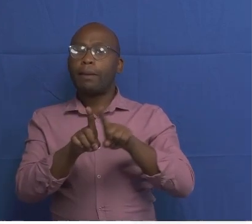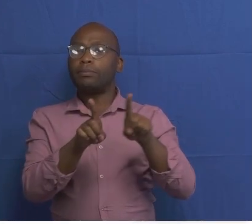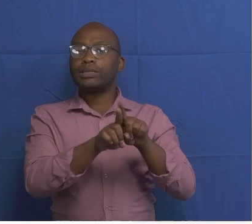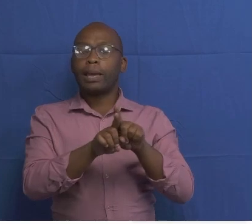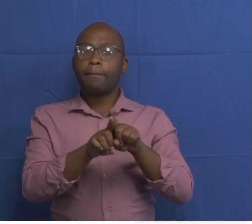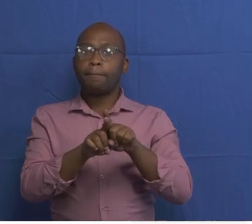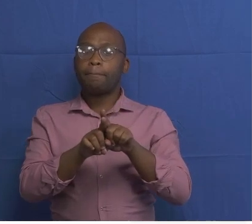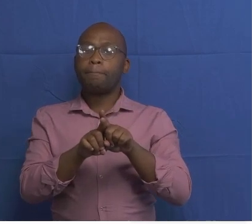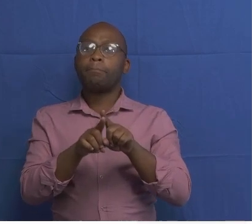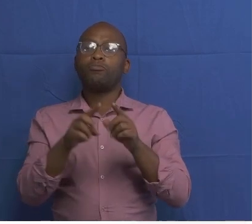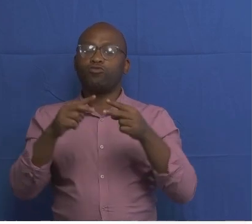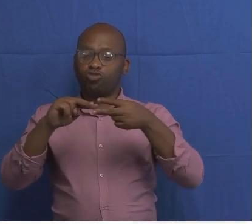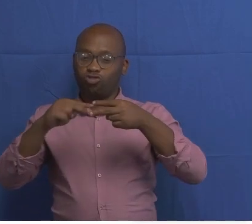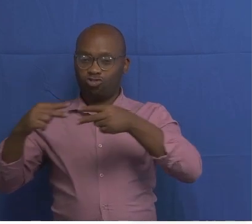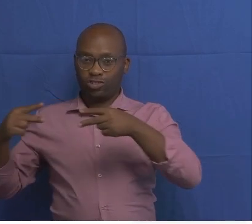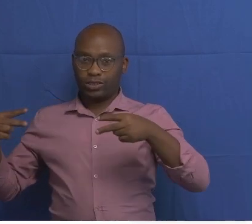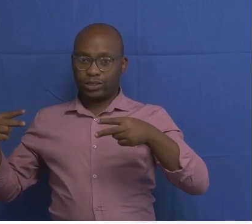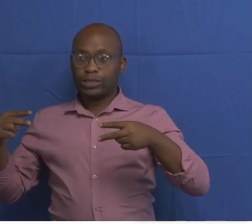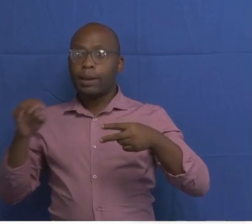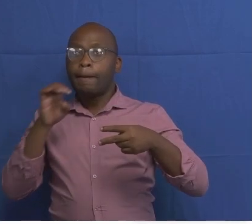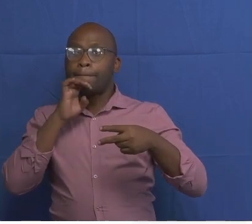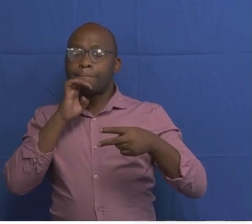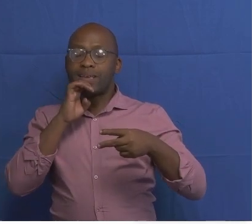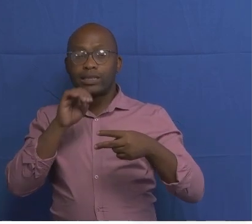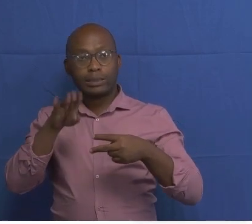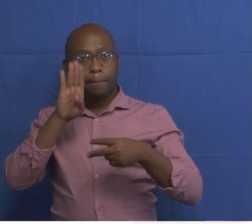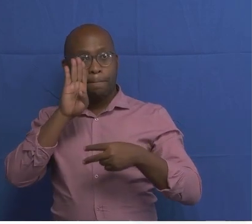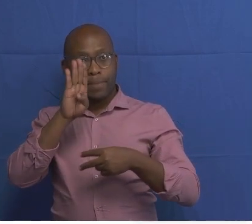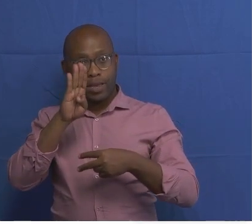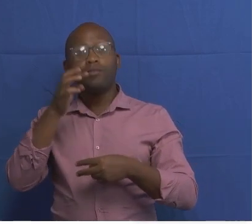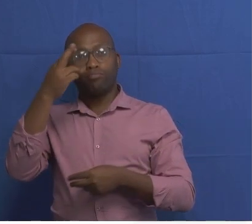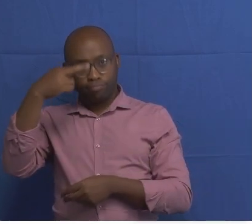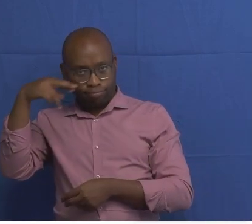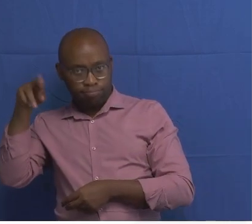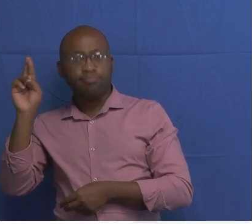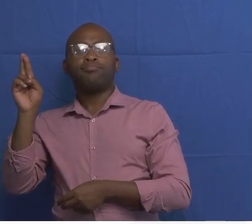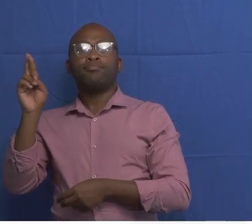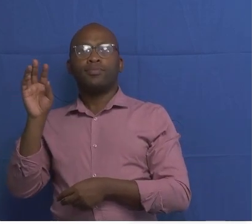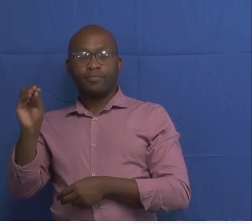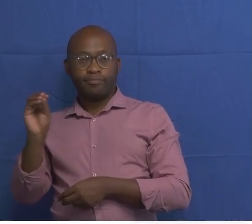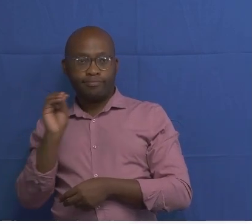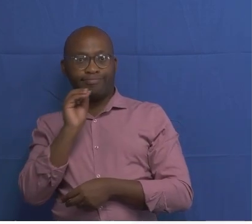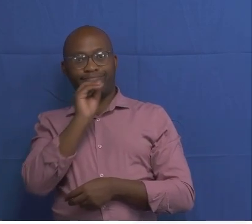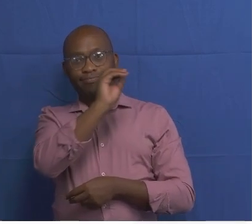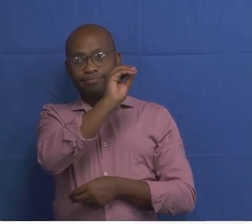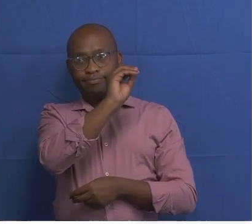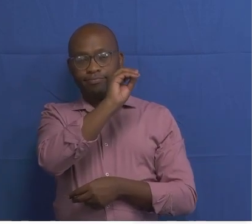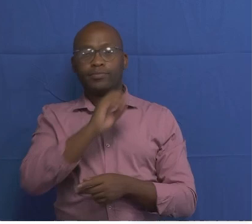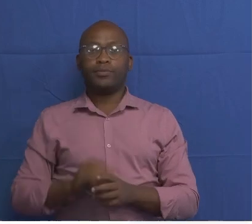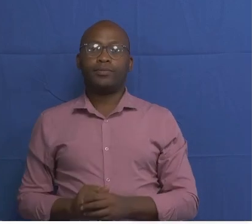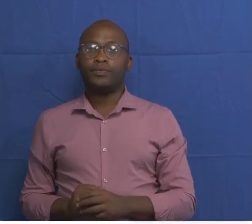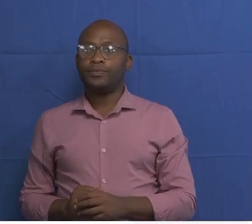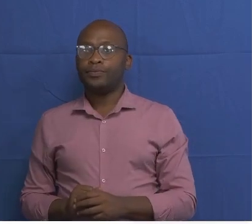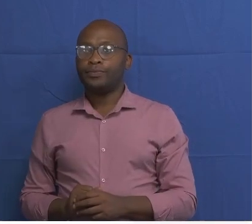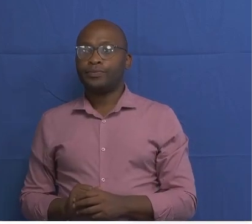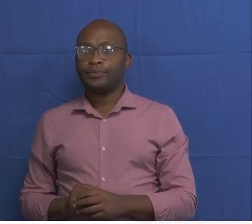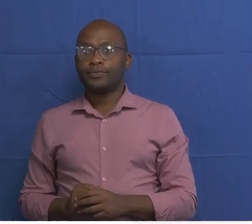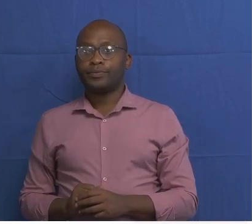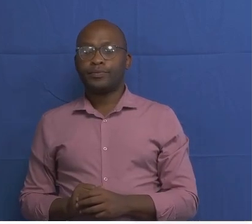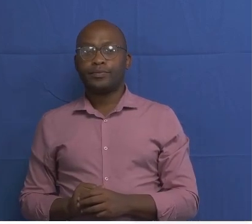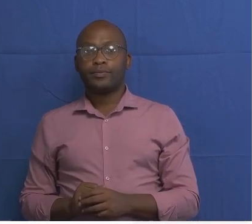same gene. So letter B, it represents the homozygous dominant state. Number